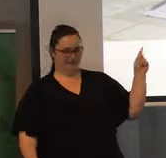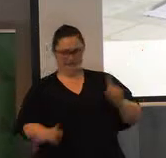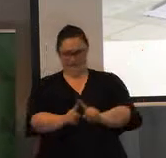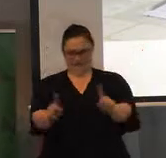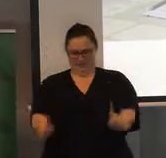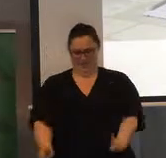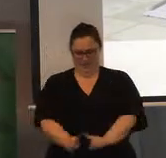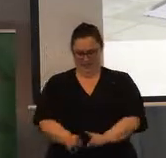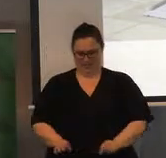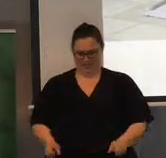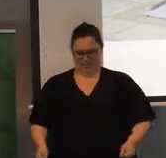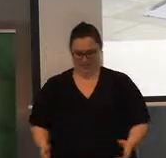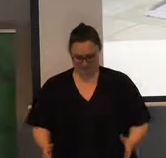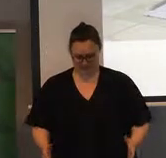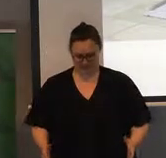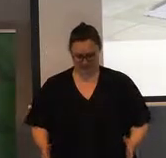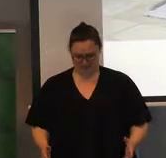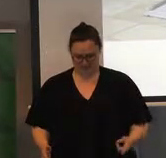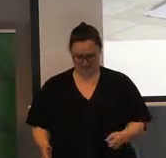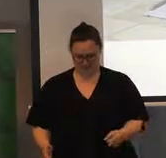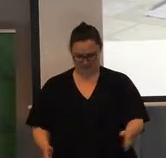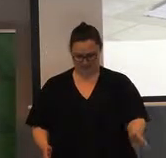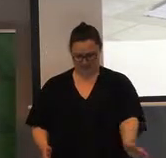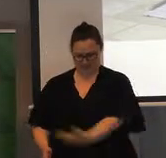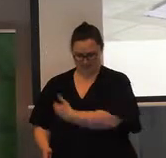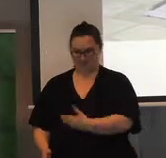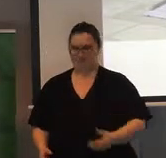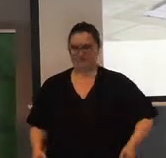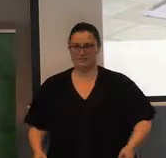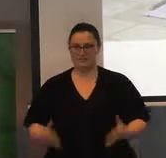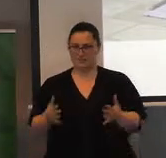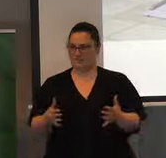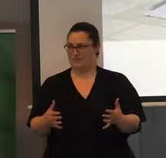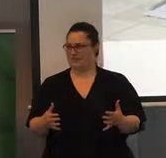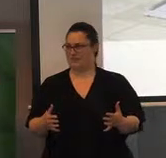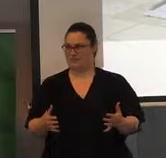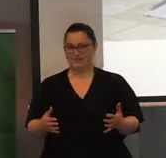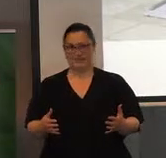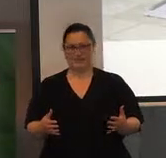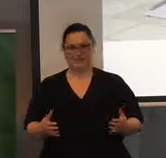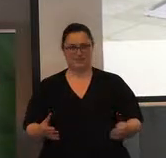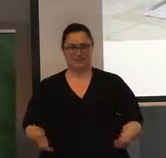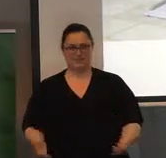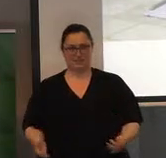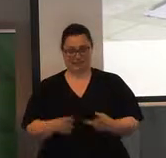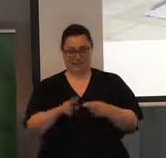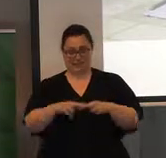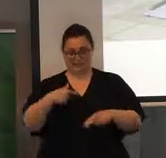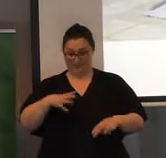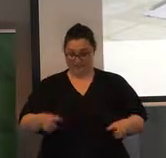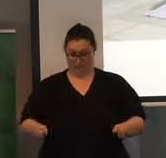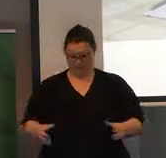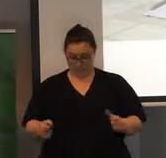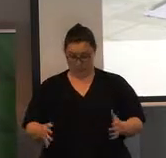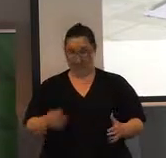sign is in the middle of the ramp. If I need a wheelchair ramp, do you think I can get out of my chair